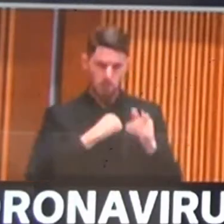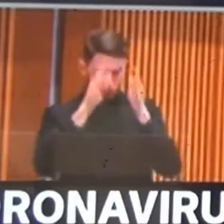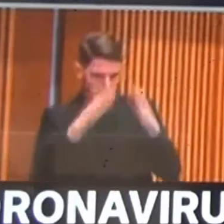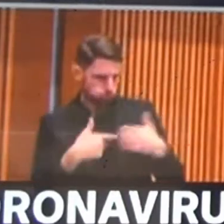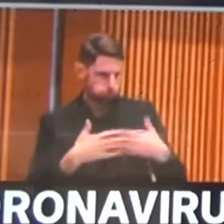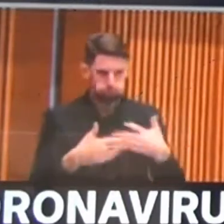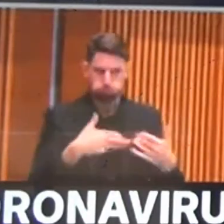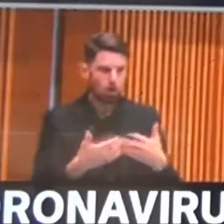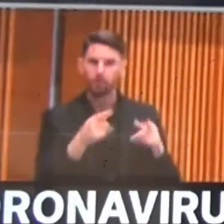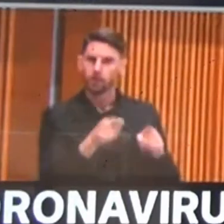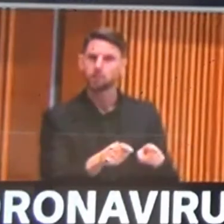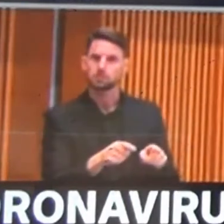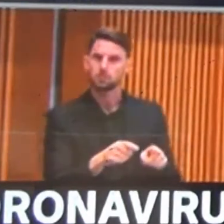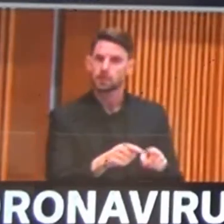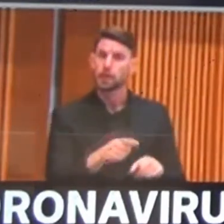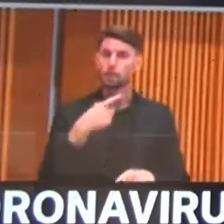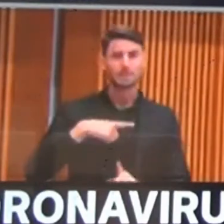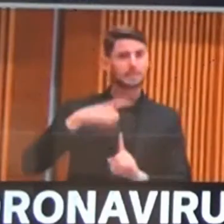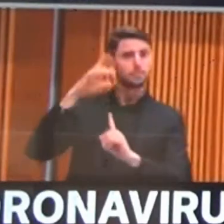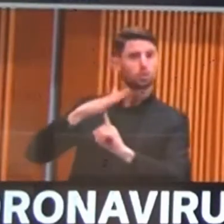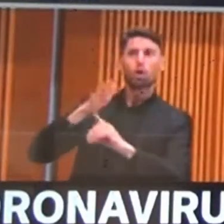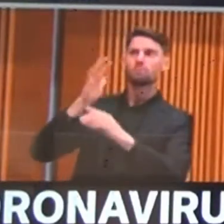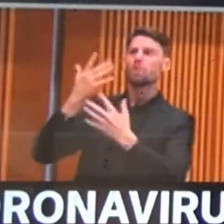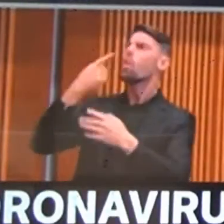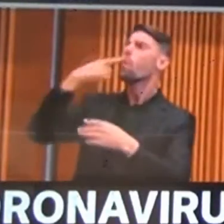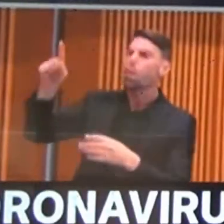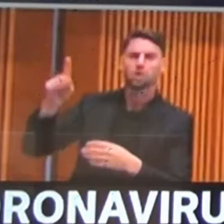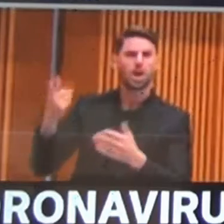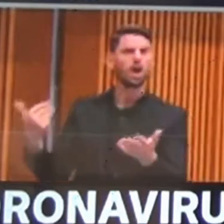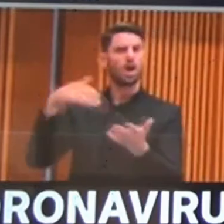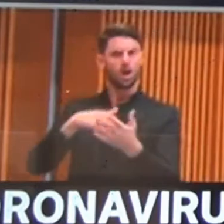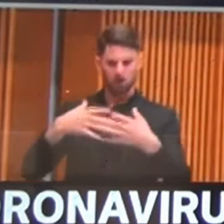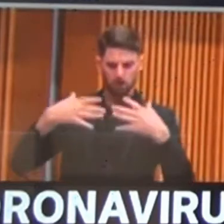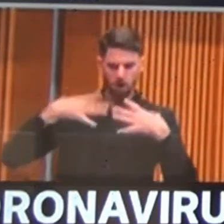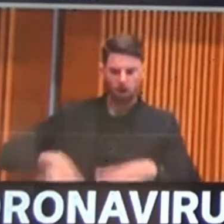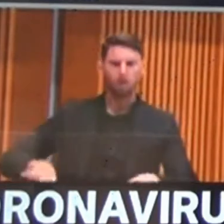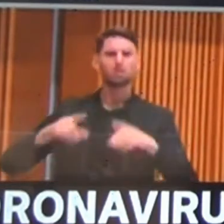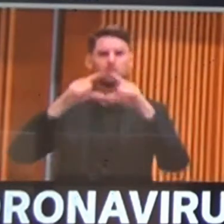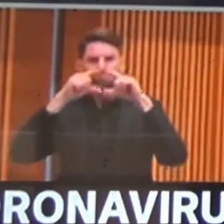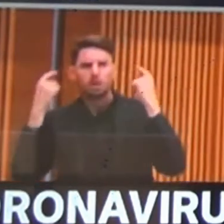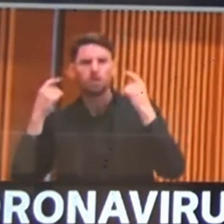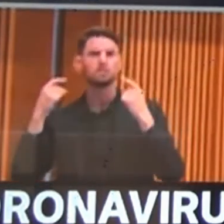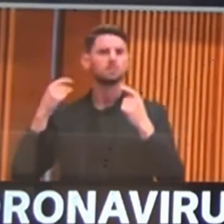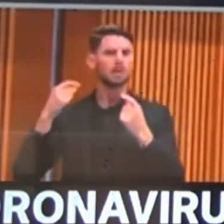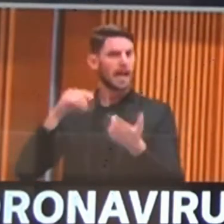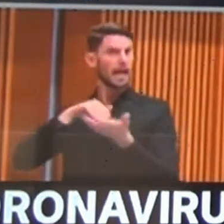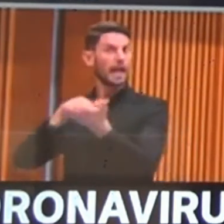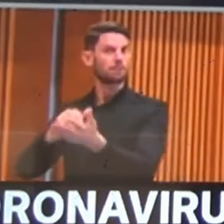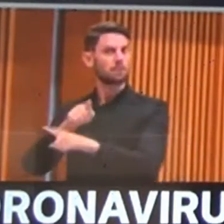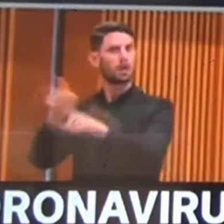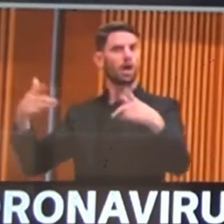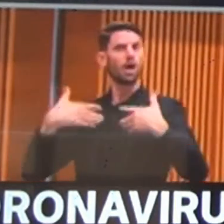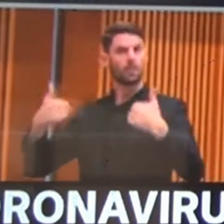because securing those supplies is an enormous part of our task and responsibility. So we're working within